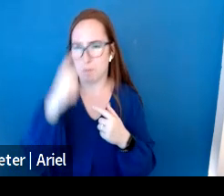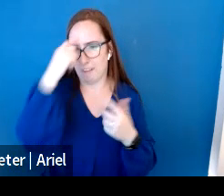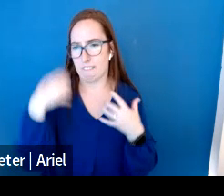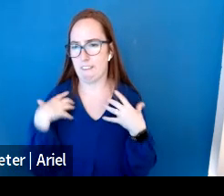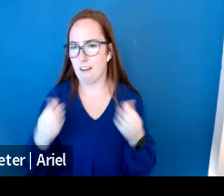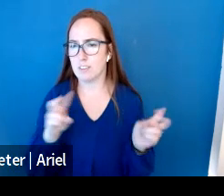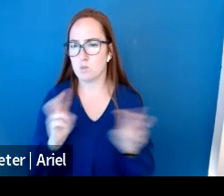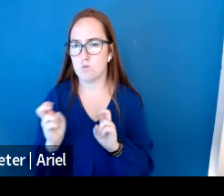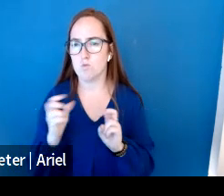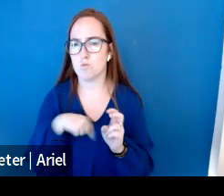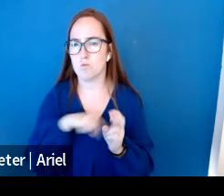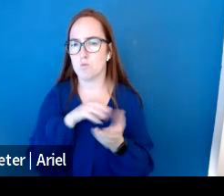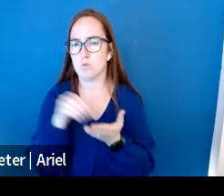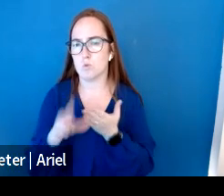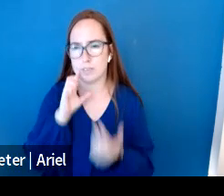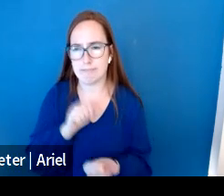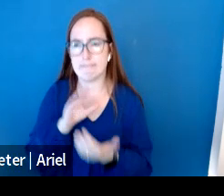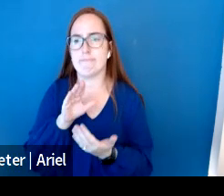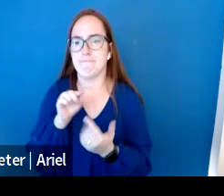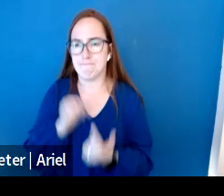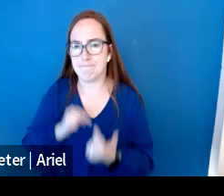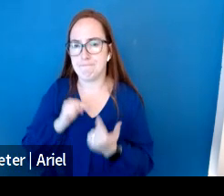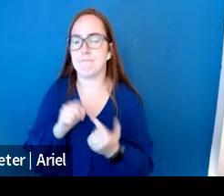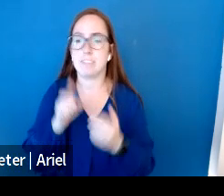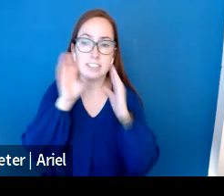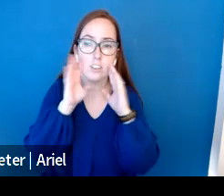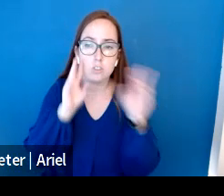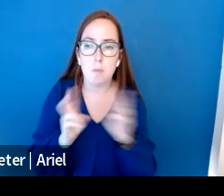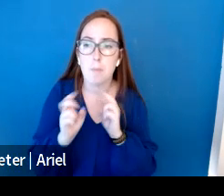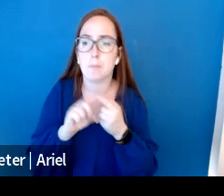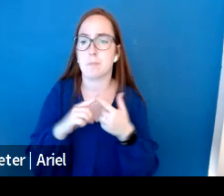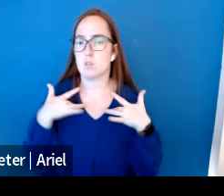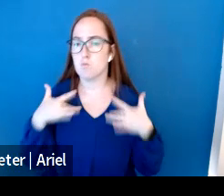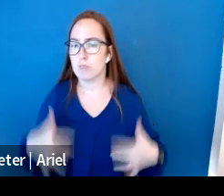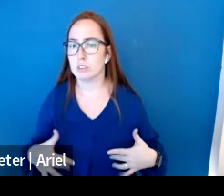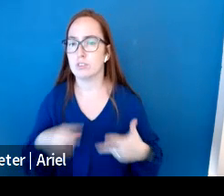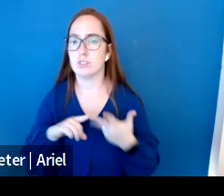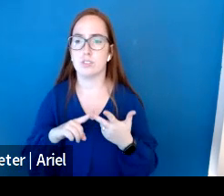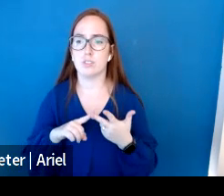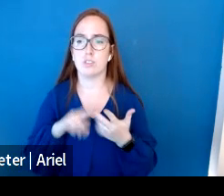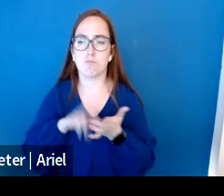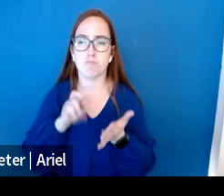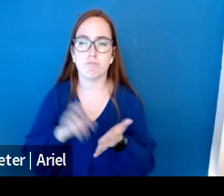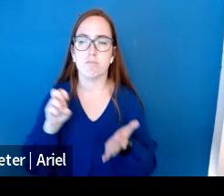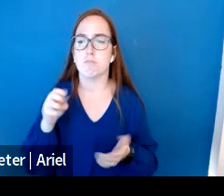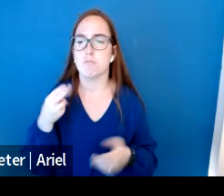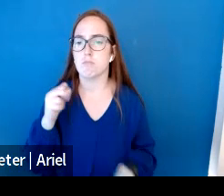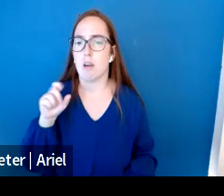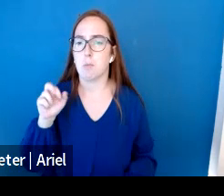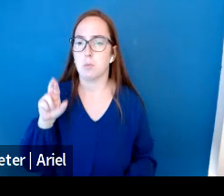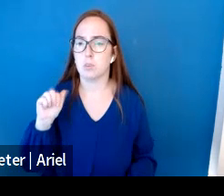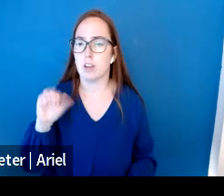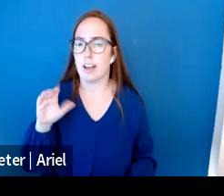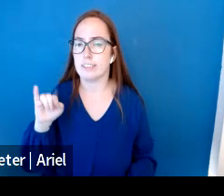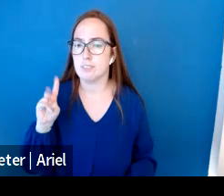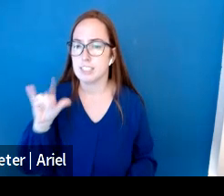are facing, things like attention problem, depression, hyperactivity. So we can use these to